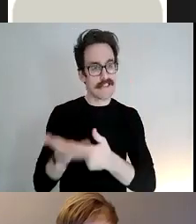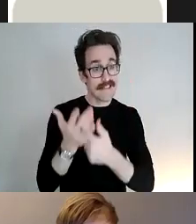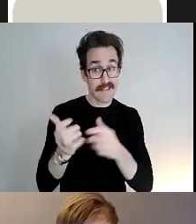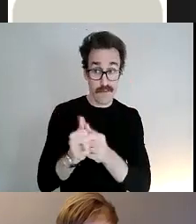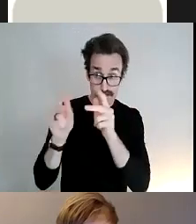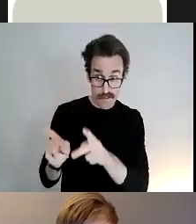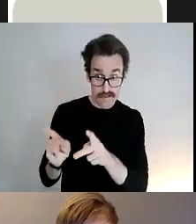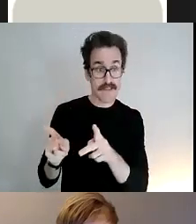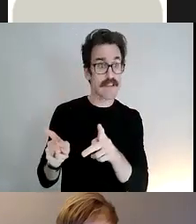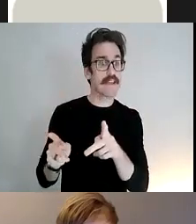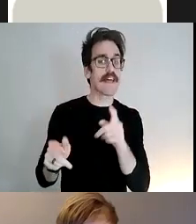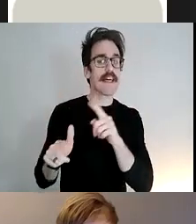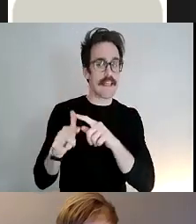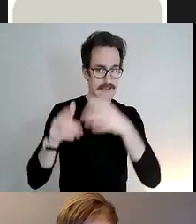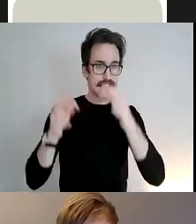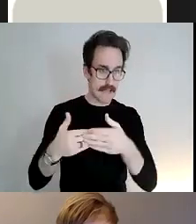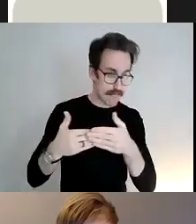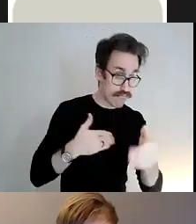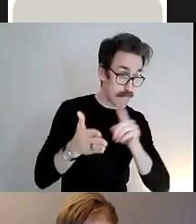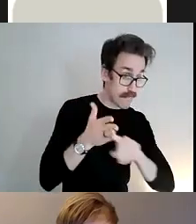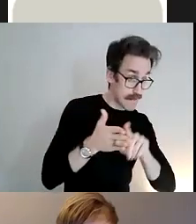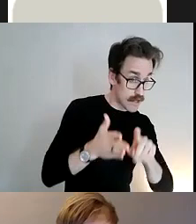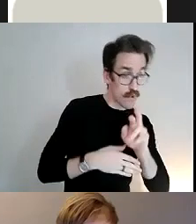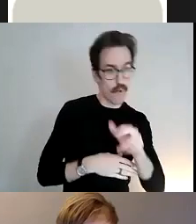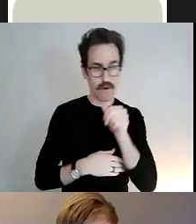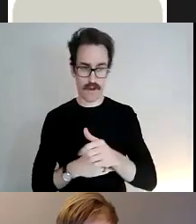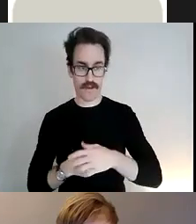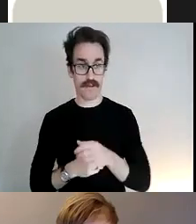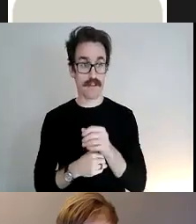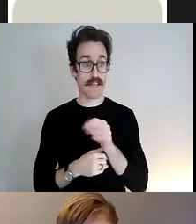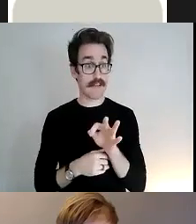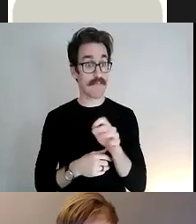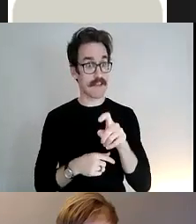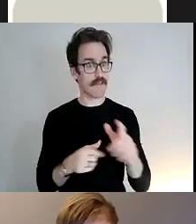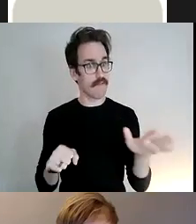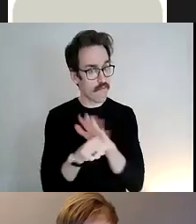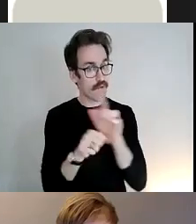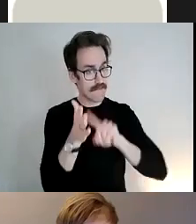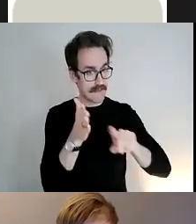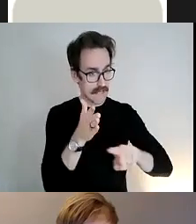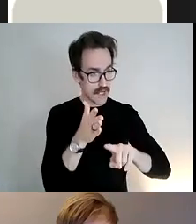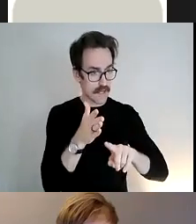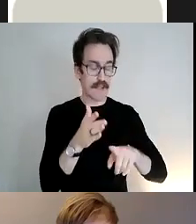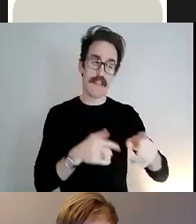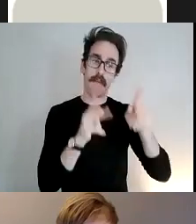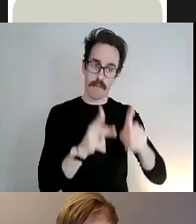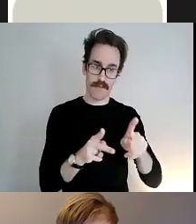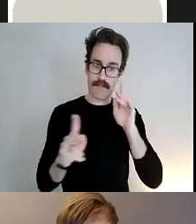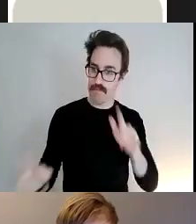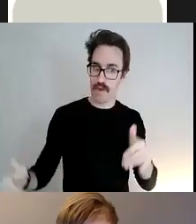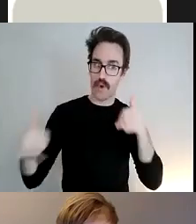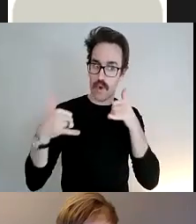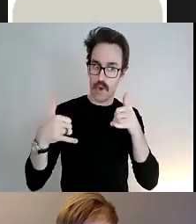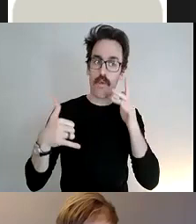be resolved at that stage, then the investigator may bump it up to a full investigation on our end. But remember, we are not an